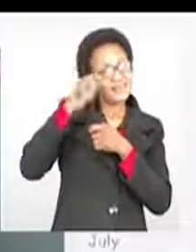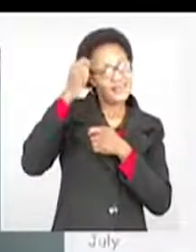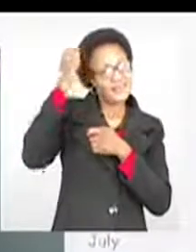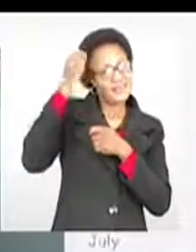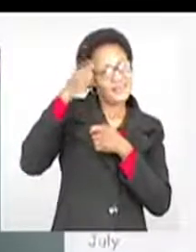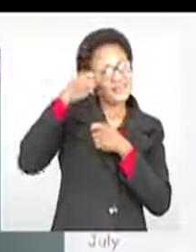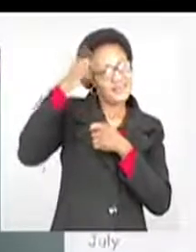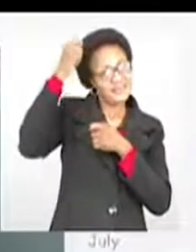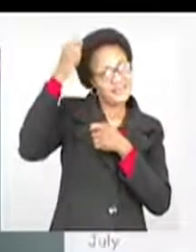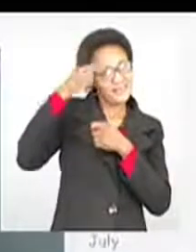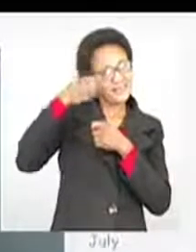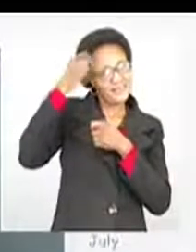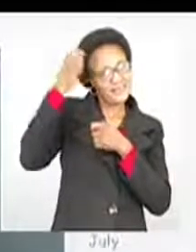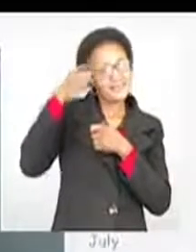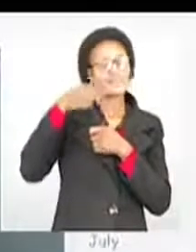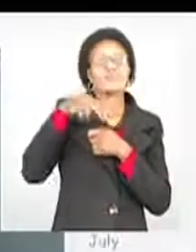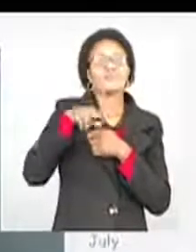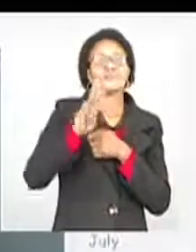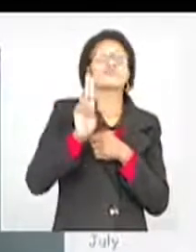umbrella,